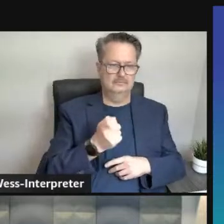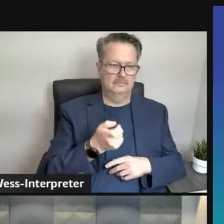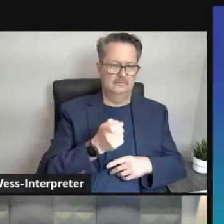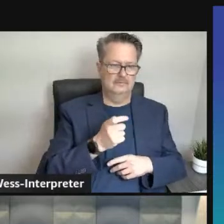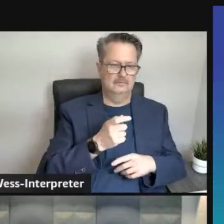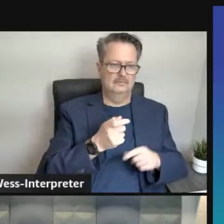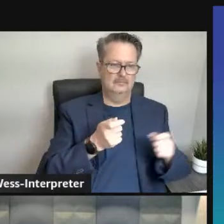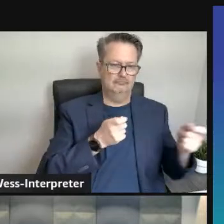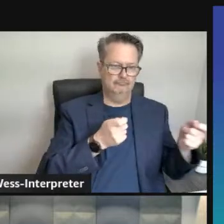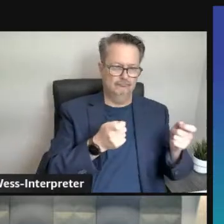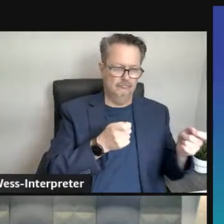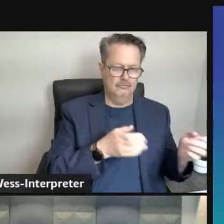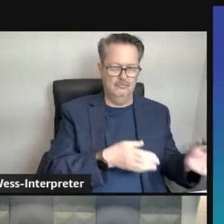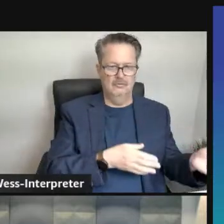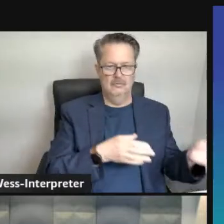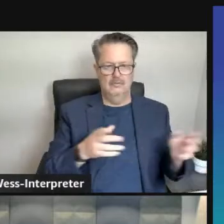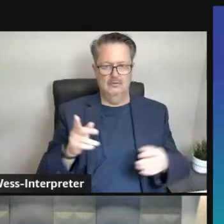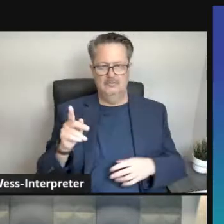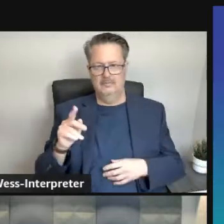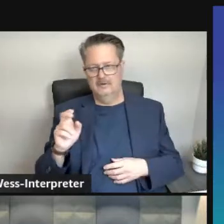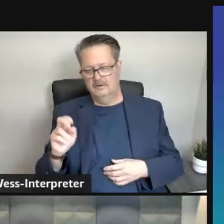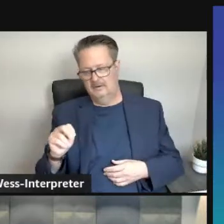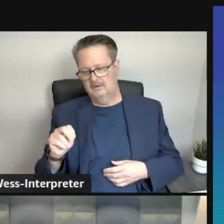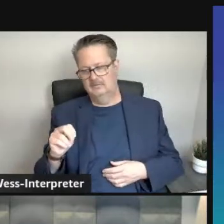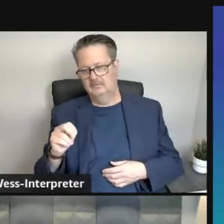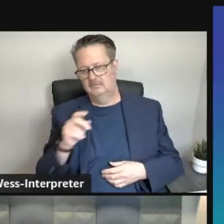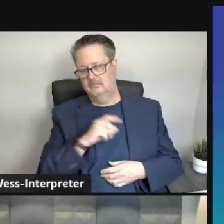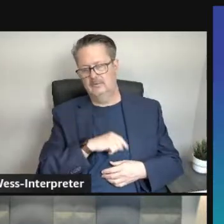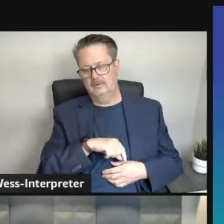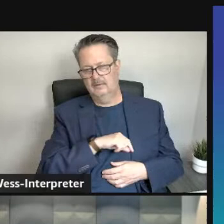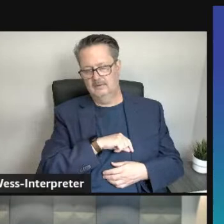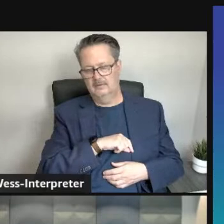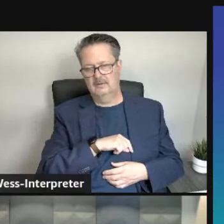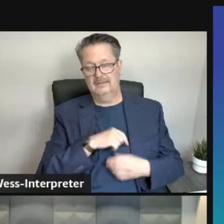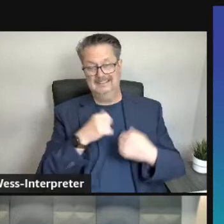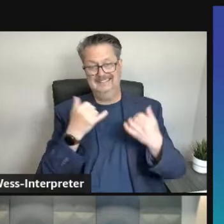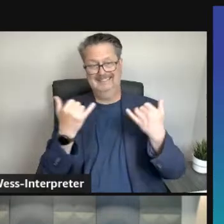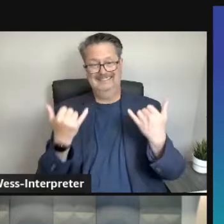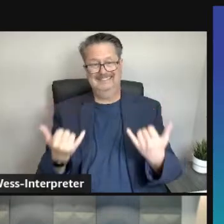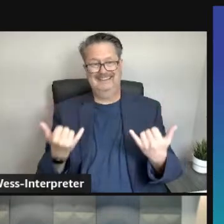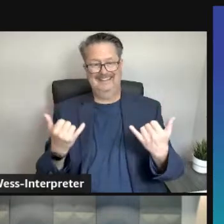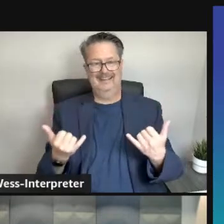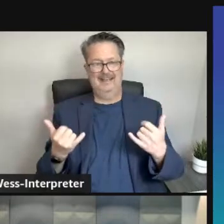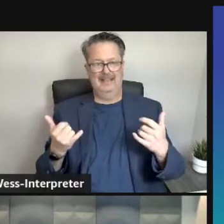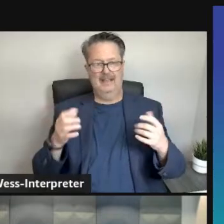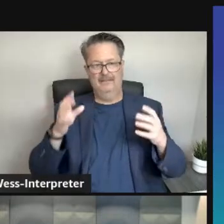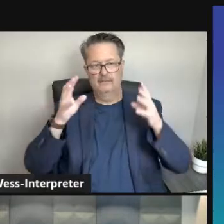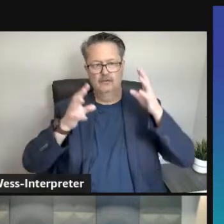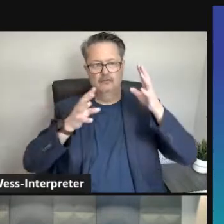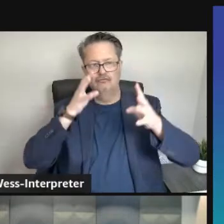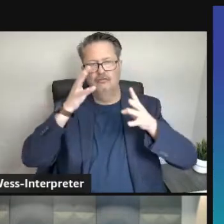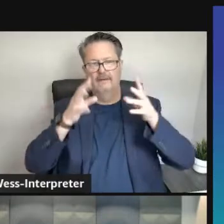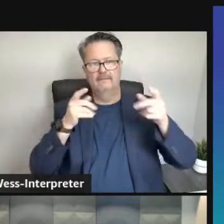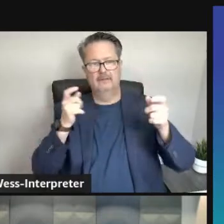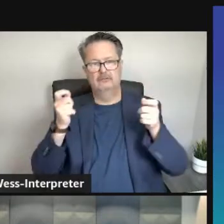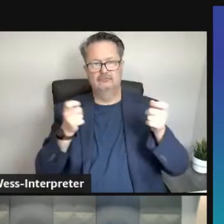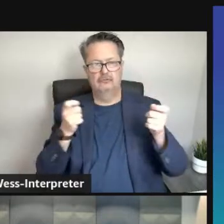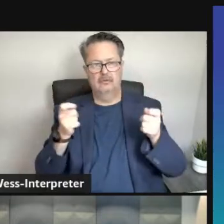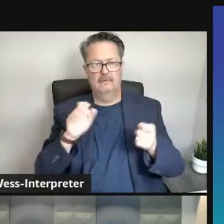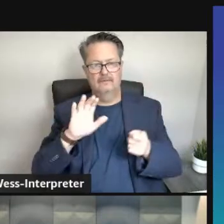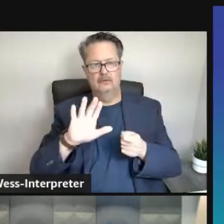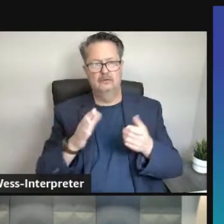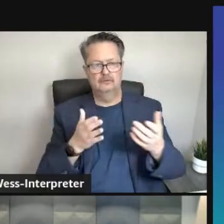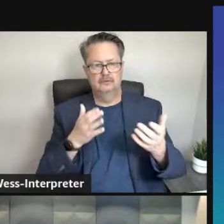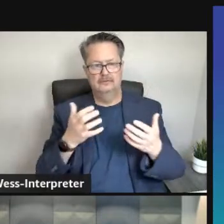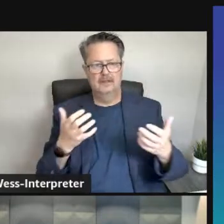policies. And with the help of IRSA, data teams can now have greater control over AWS services and how they interact